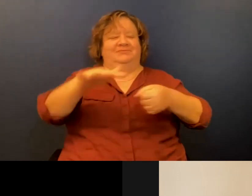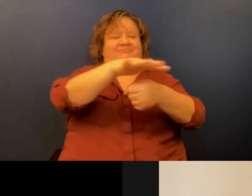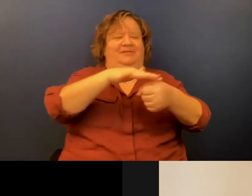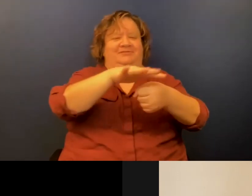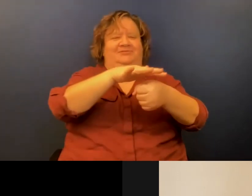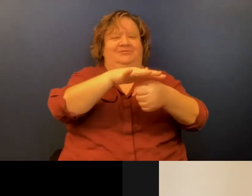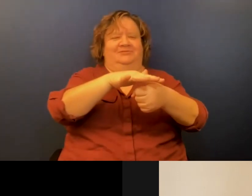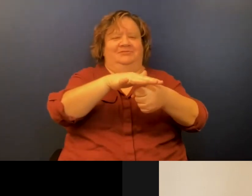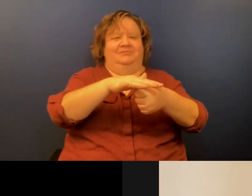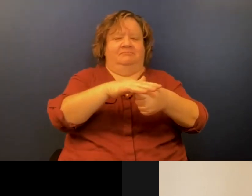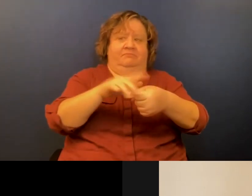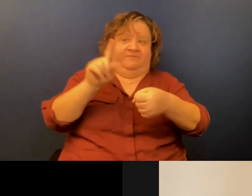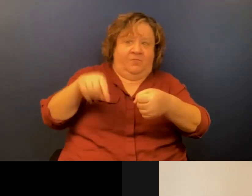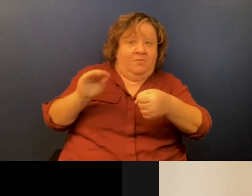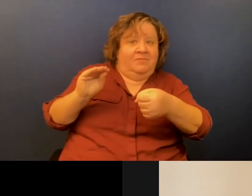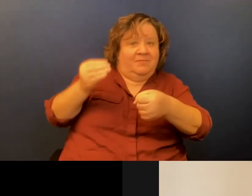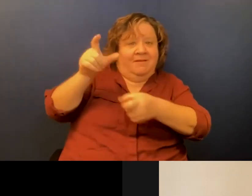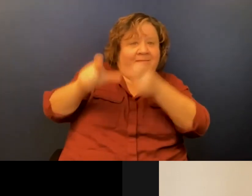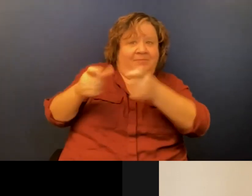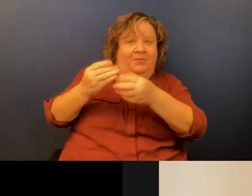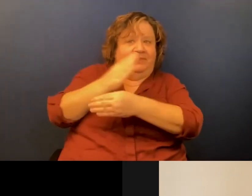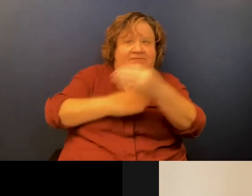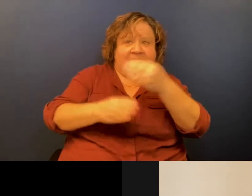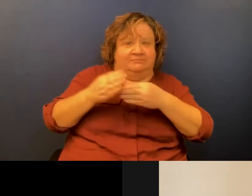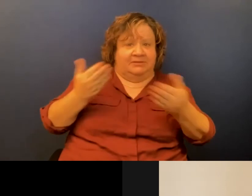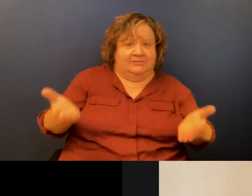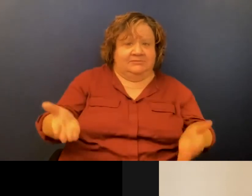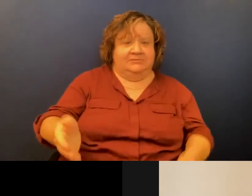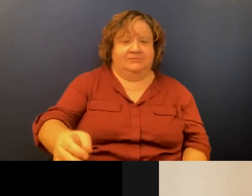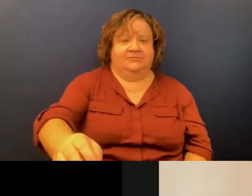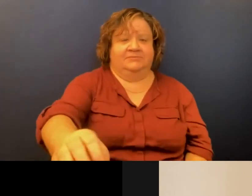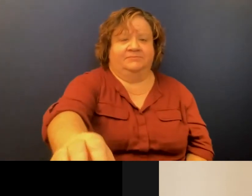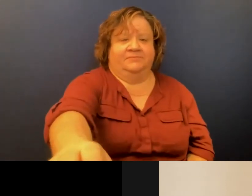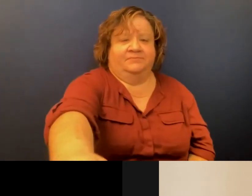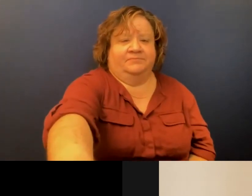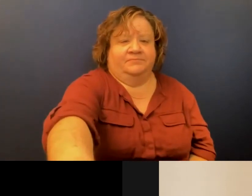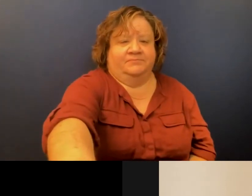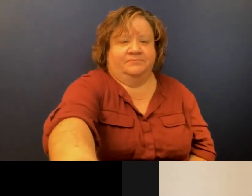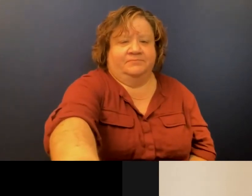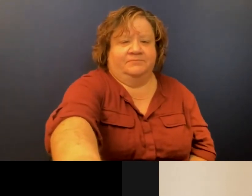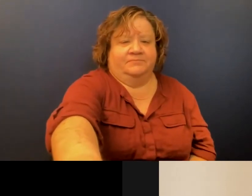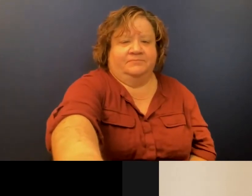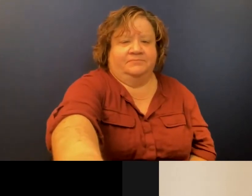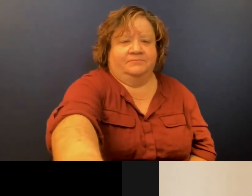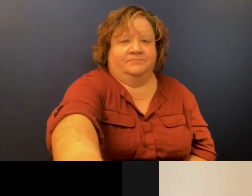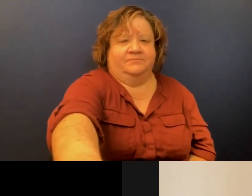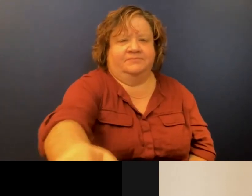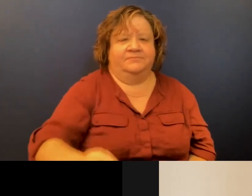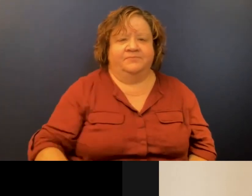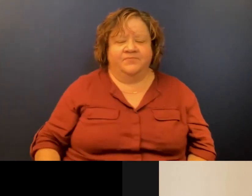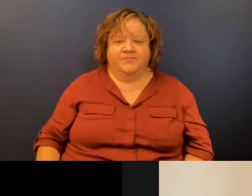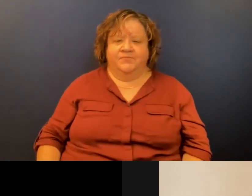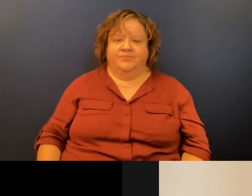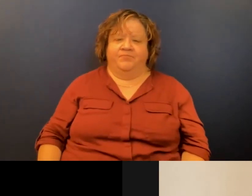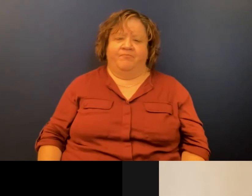this makes us being self aware, or making us feel better, and it affects positively